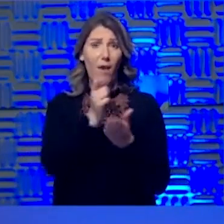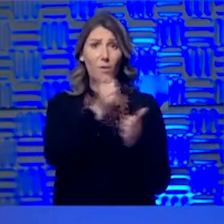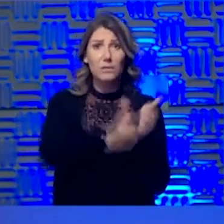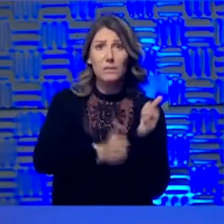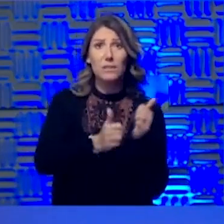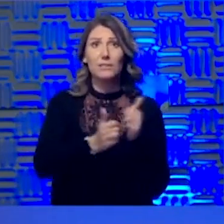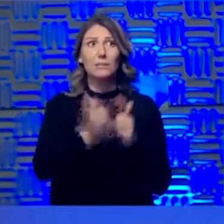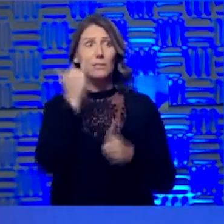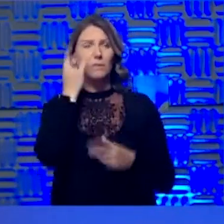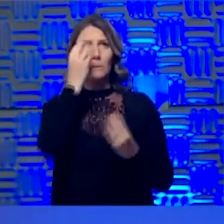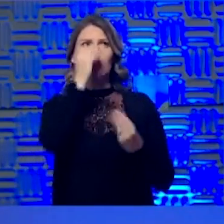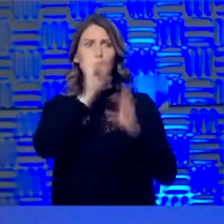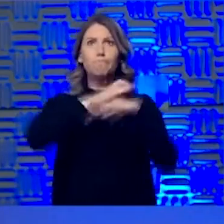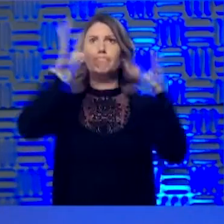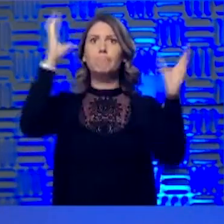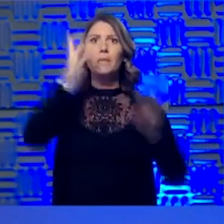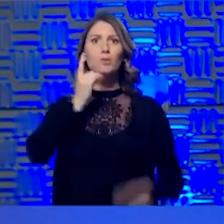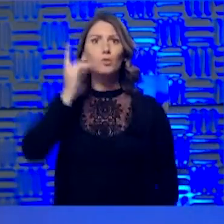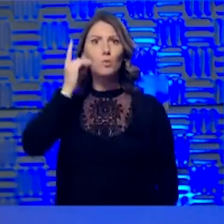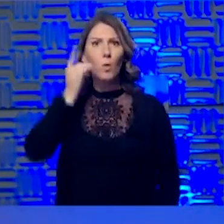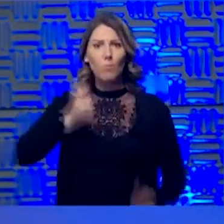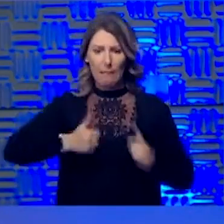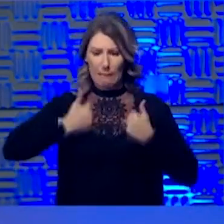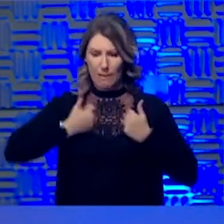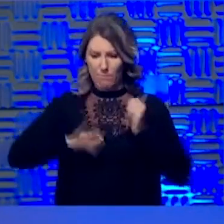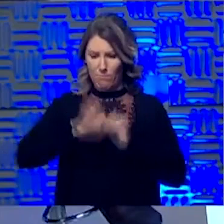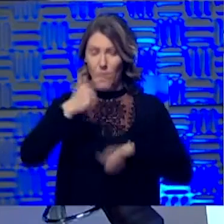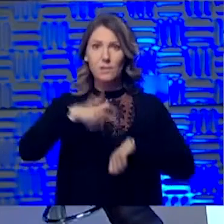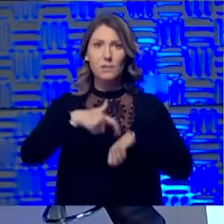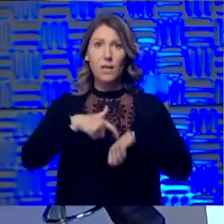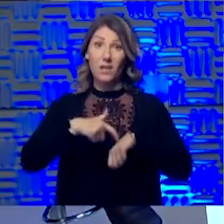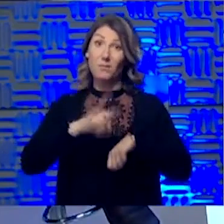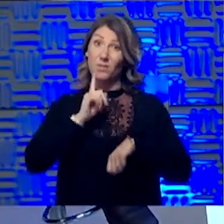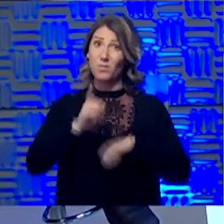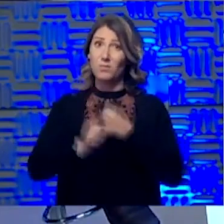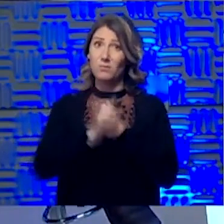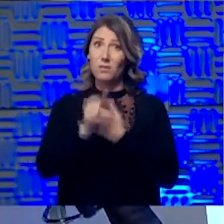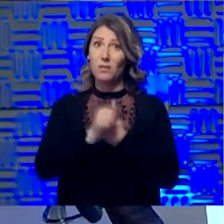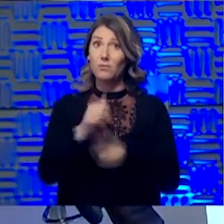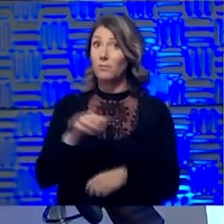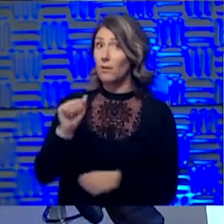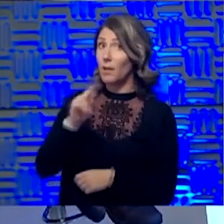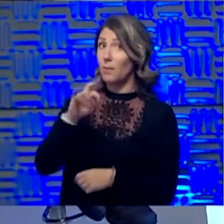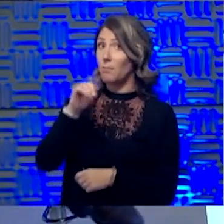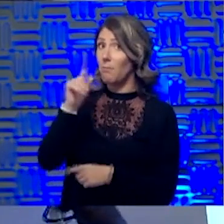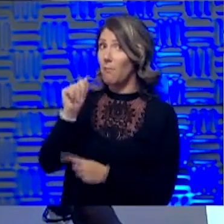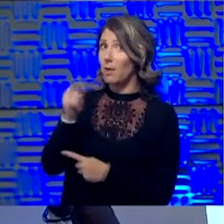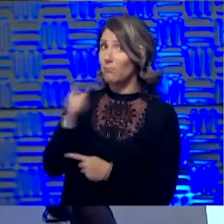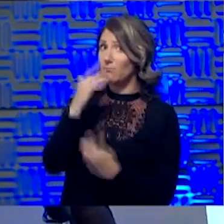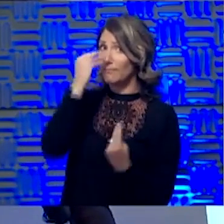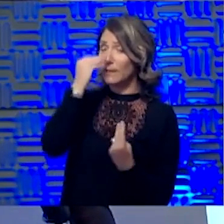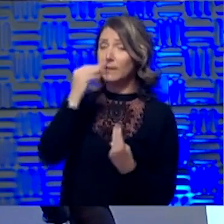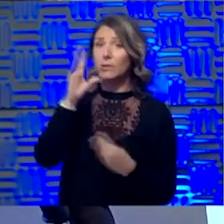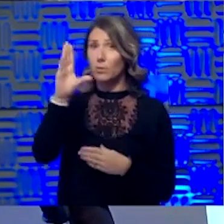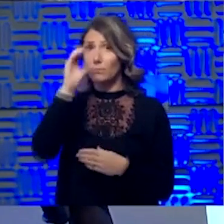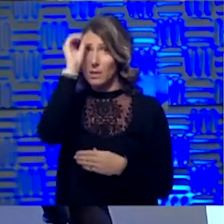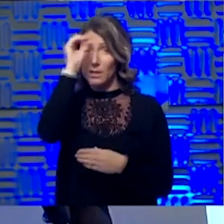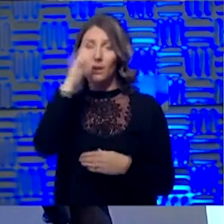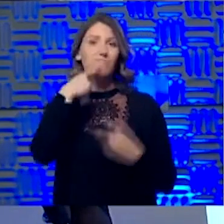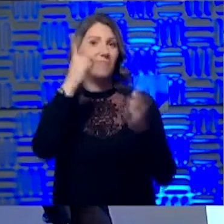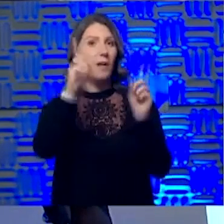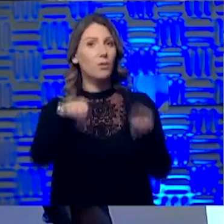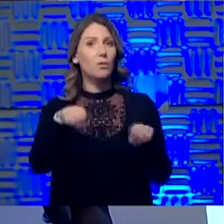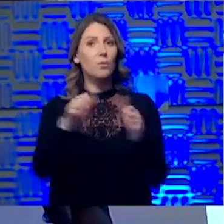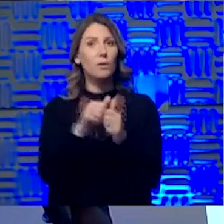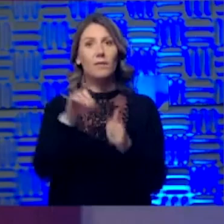dorm living where you're there most of the time, it's probably pretty dangerous. Amanda, what are you thinking? I would tend to agree with Dana. I think it's really too early